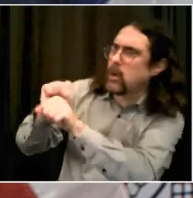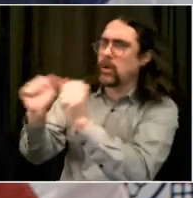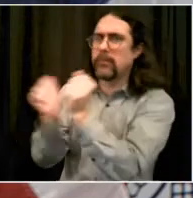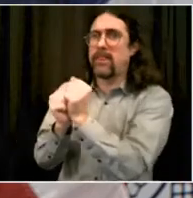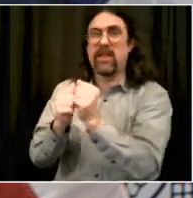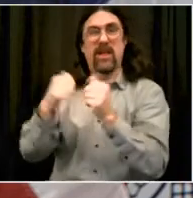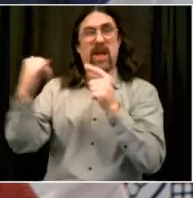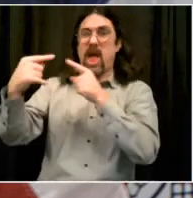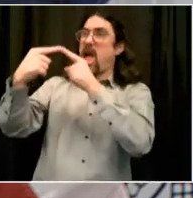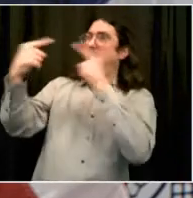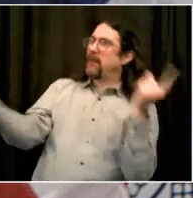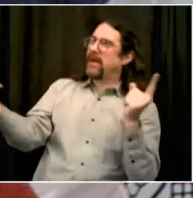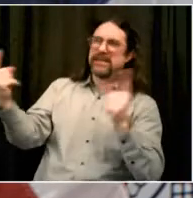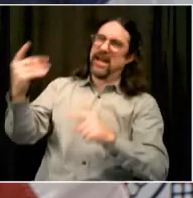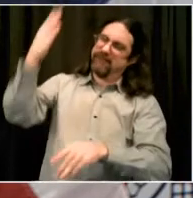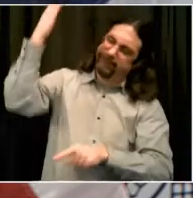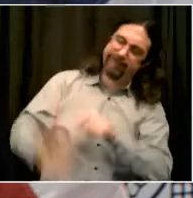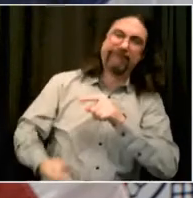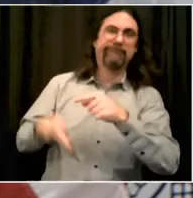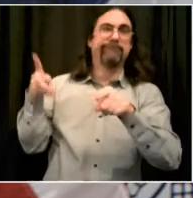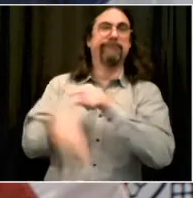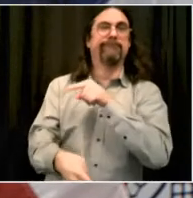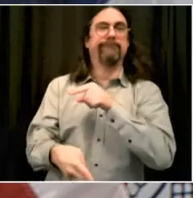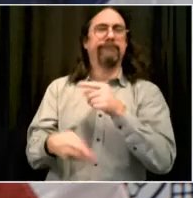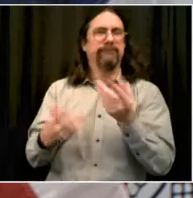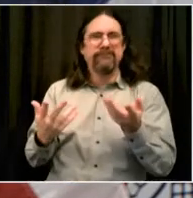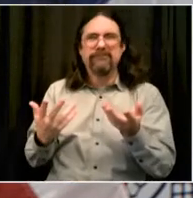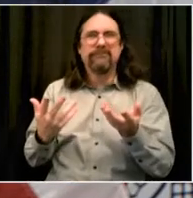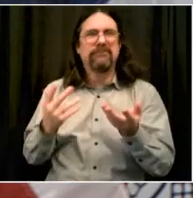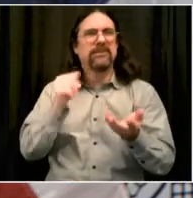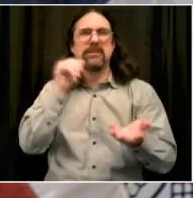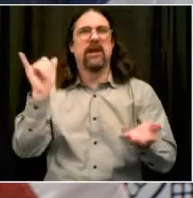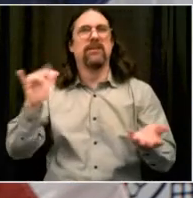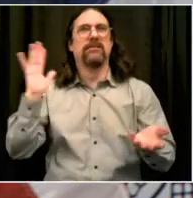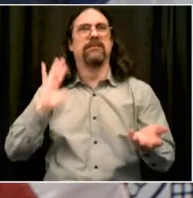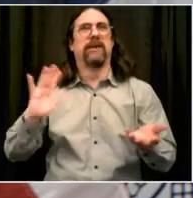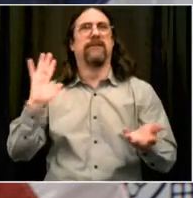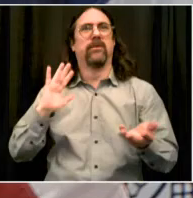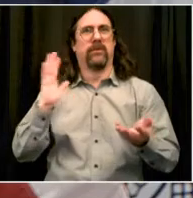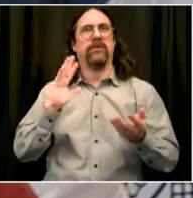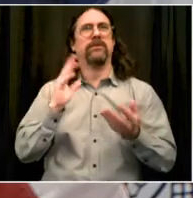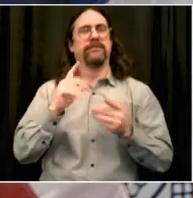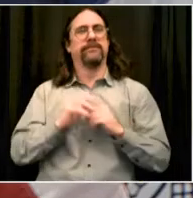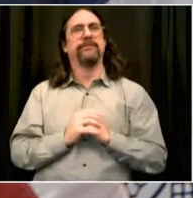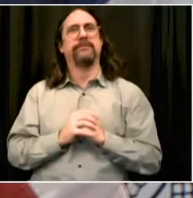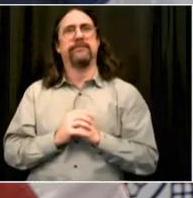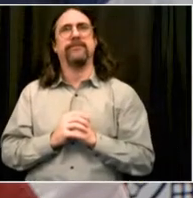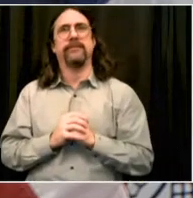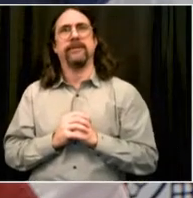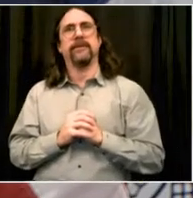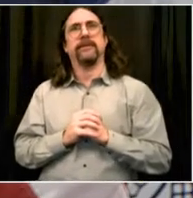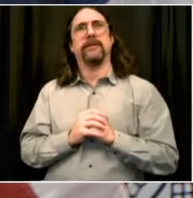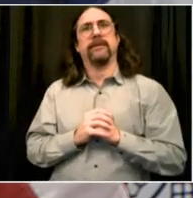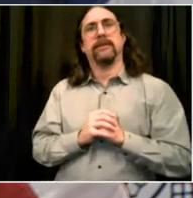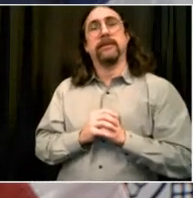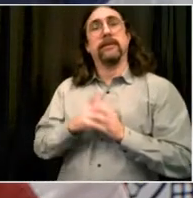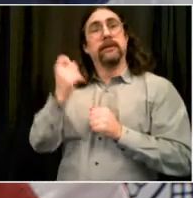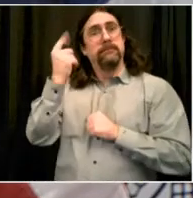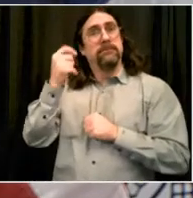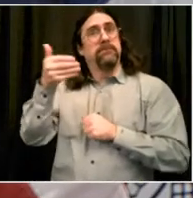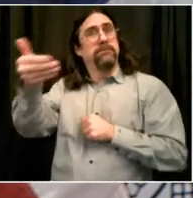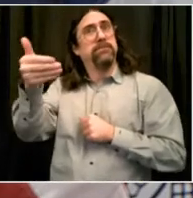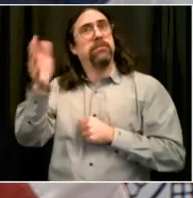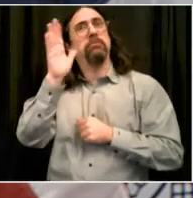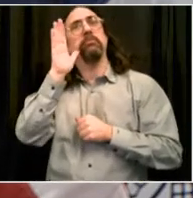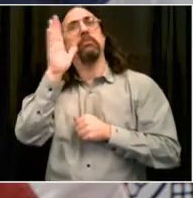by the coronavirus. And when we're out there trying to tell people how important it is to just take basic precautions and how we're trying